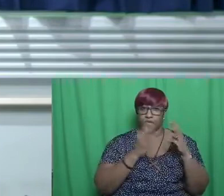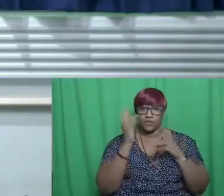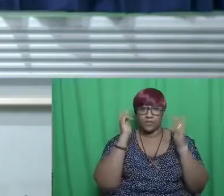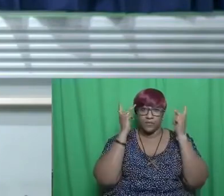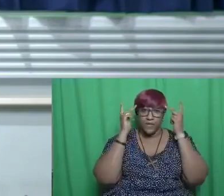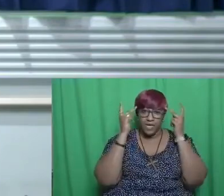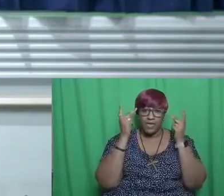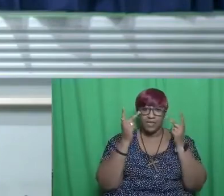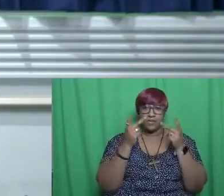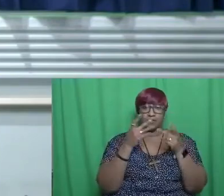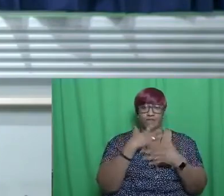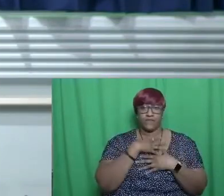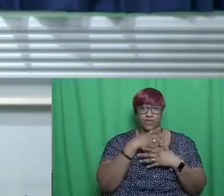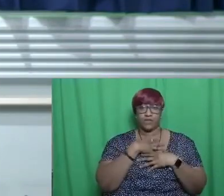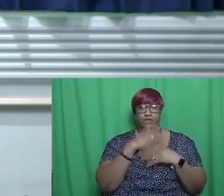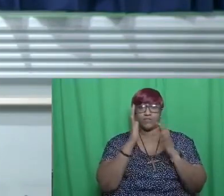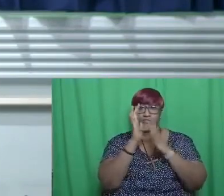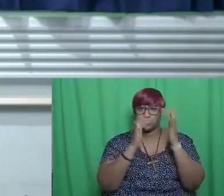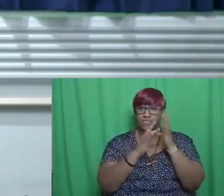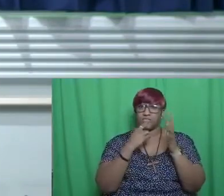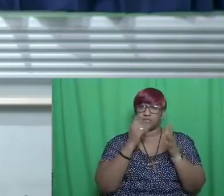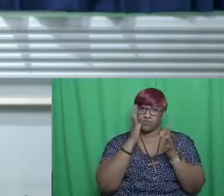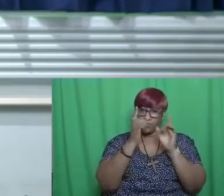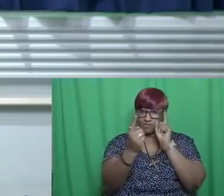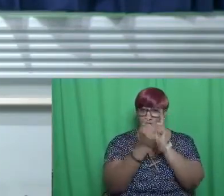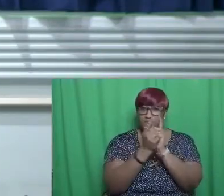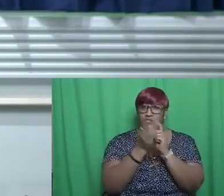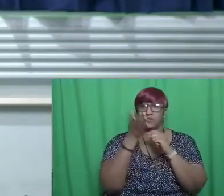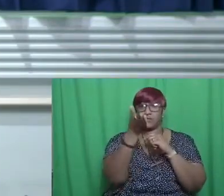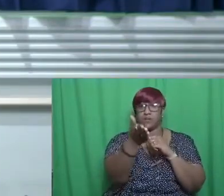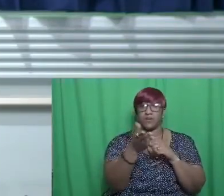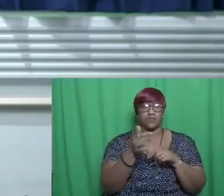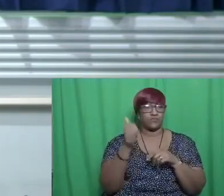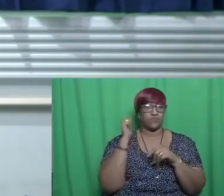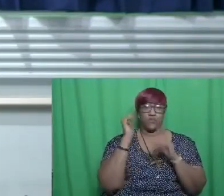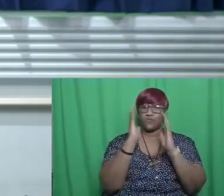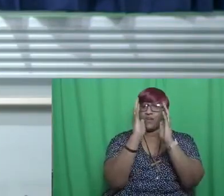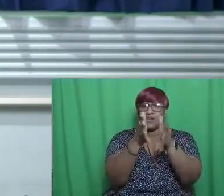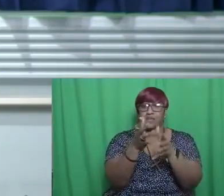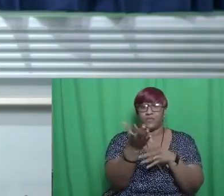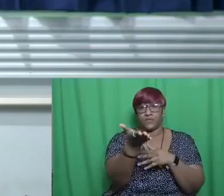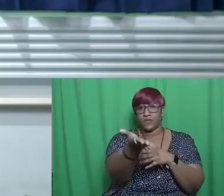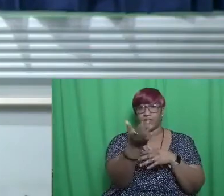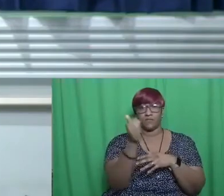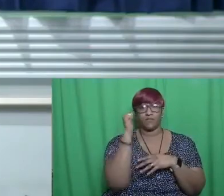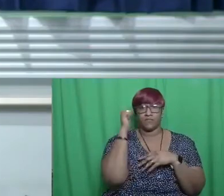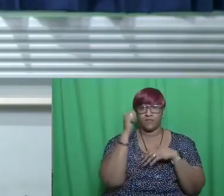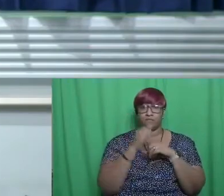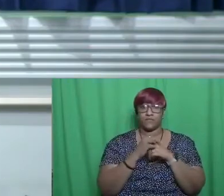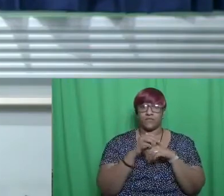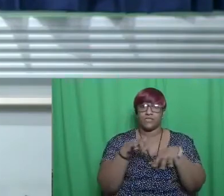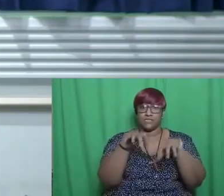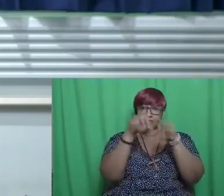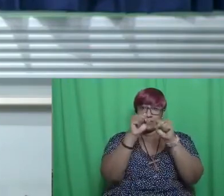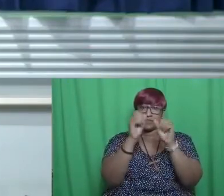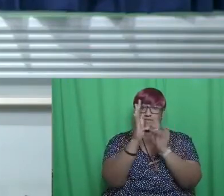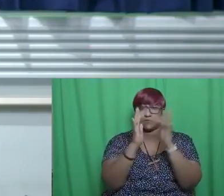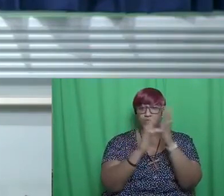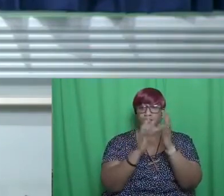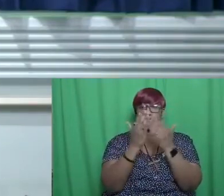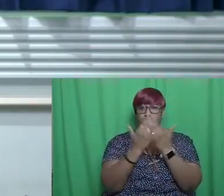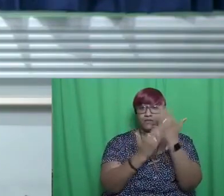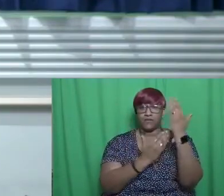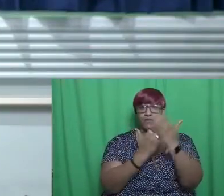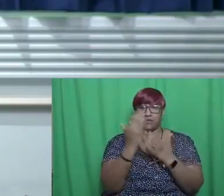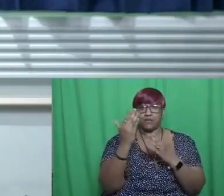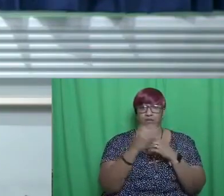and worry? Jesus said, I'll meet you there, but I won't leave you there. Just take my hand.